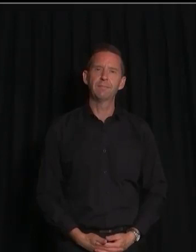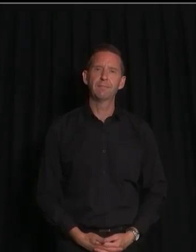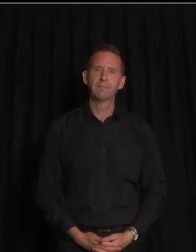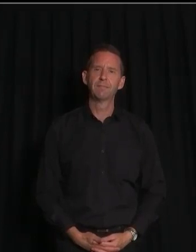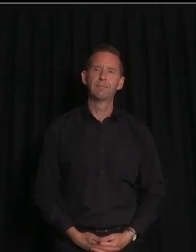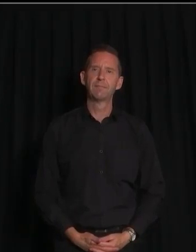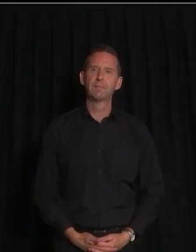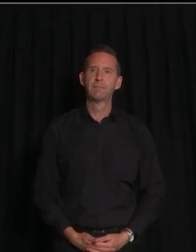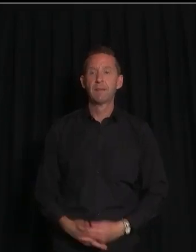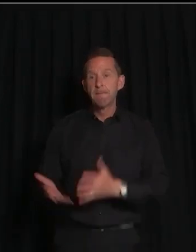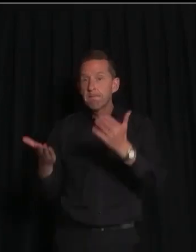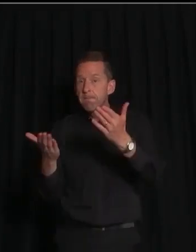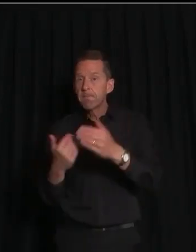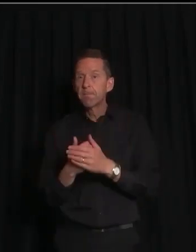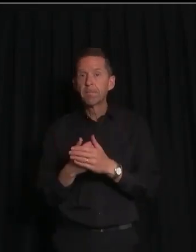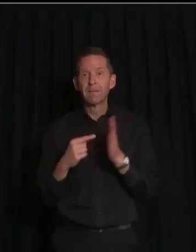You want to go?